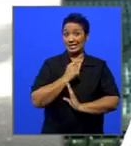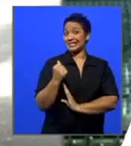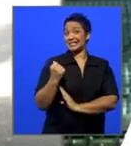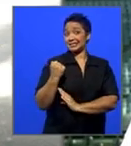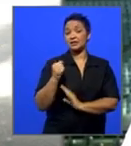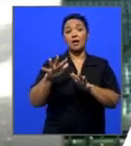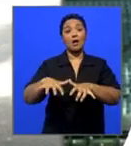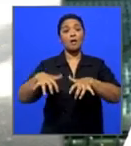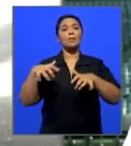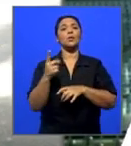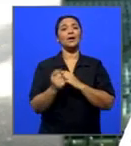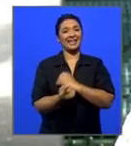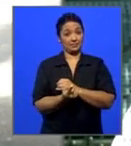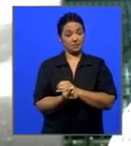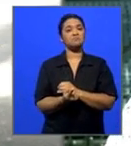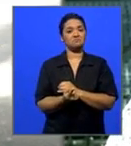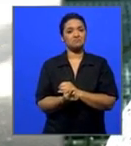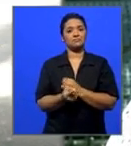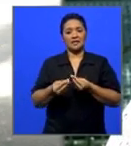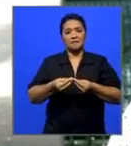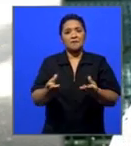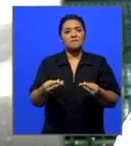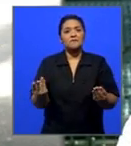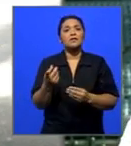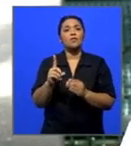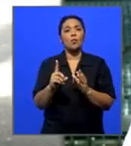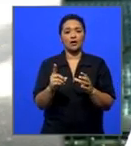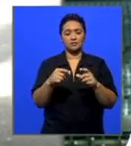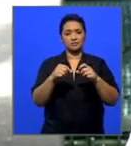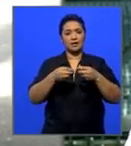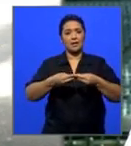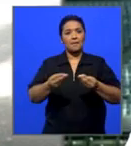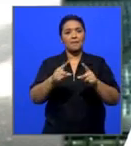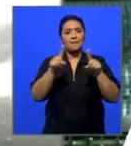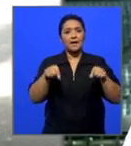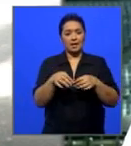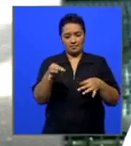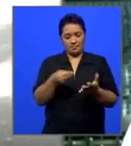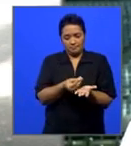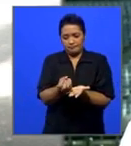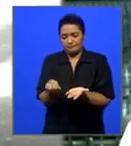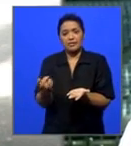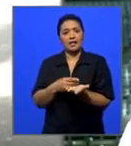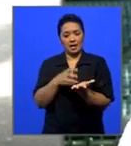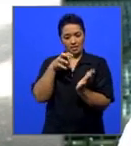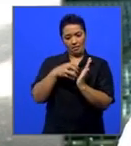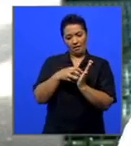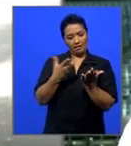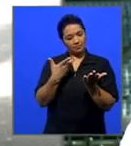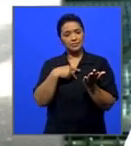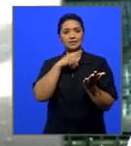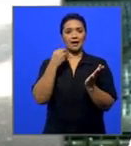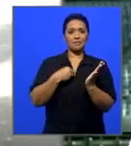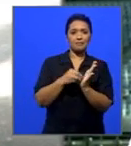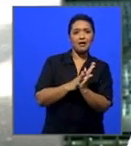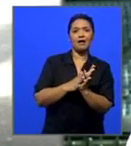for instance, they were handing out pamphlets with photos of Madiba and quotes of his, and people were rushing to take these home